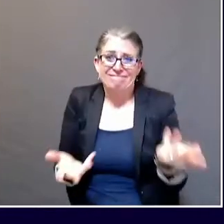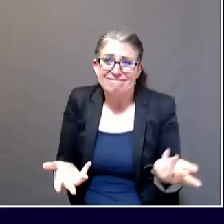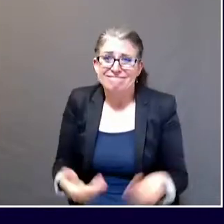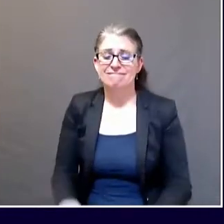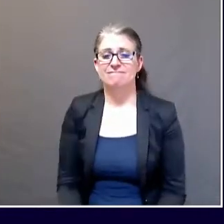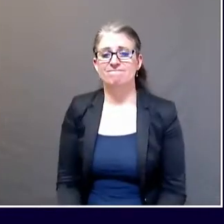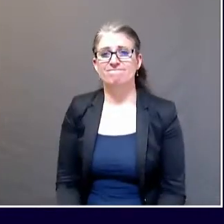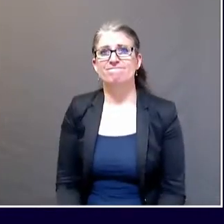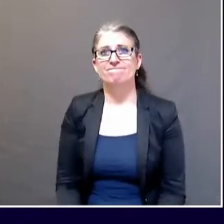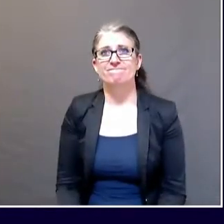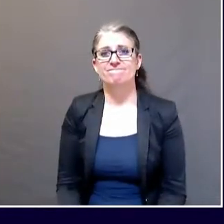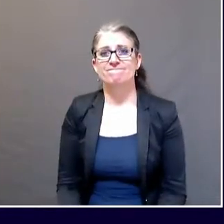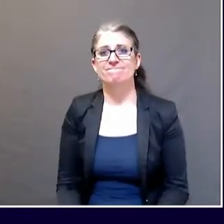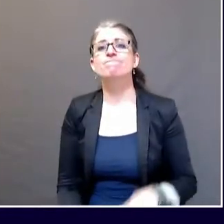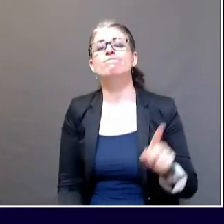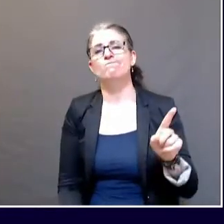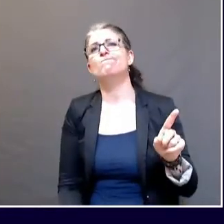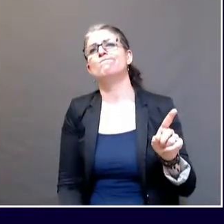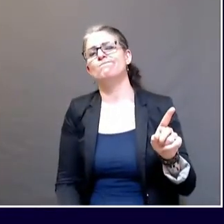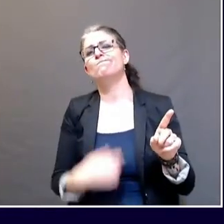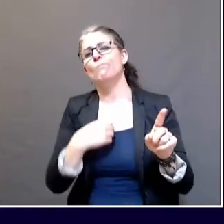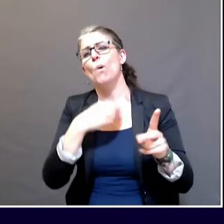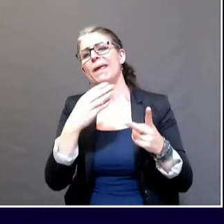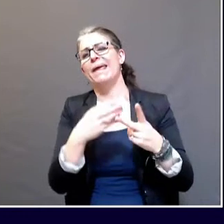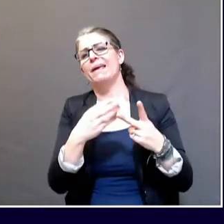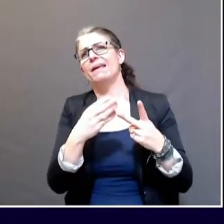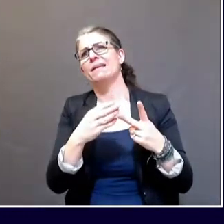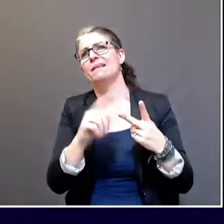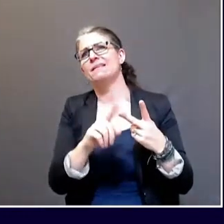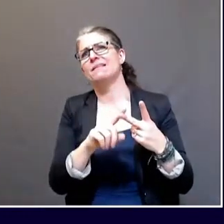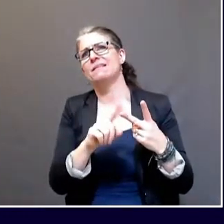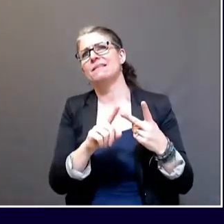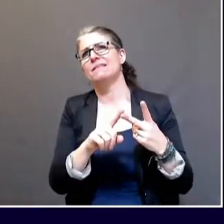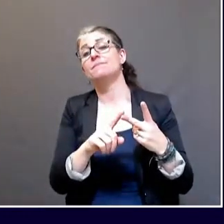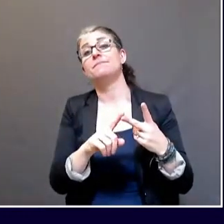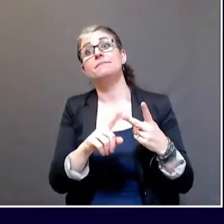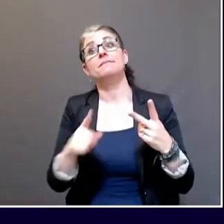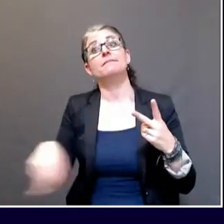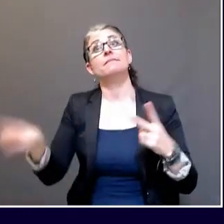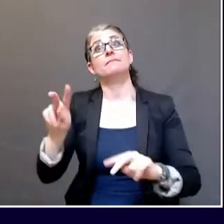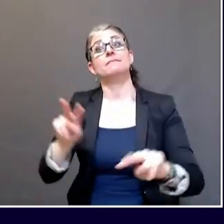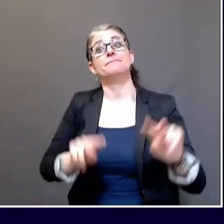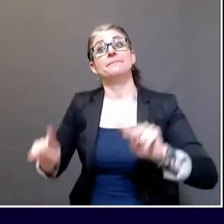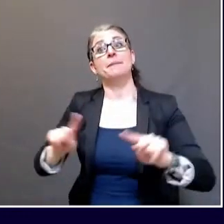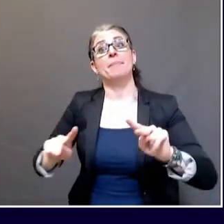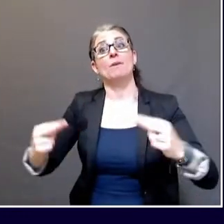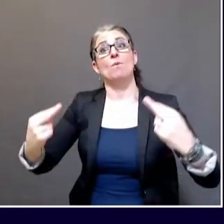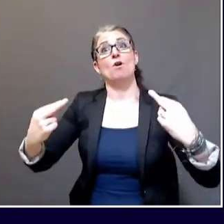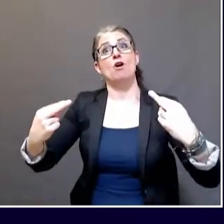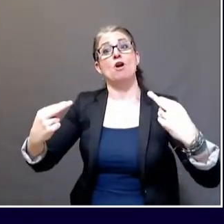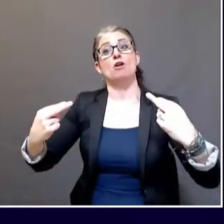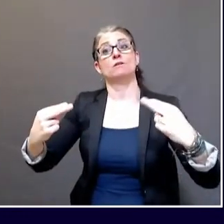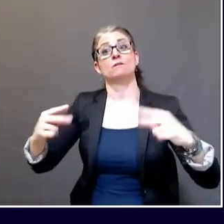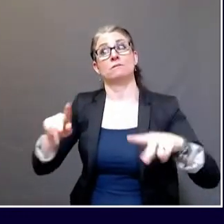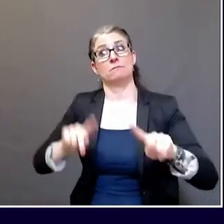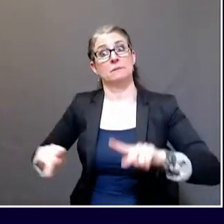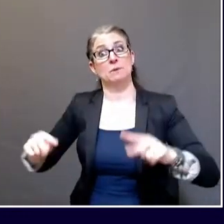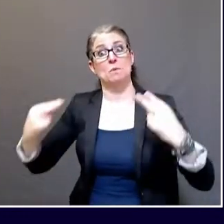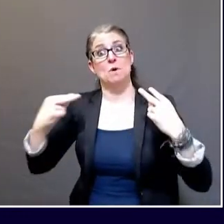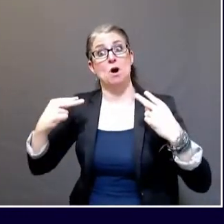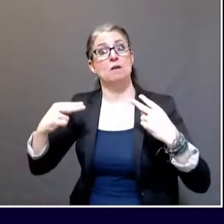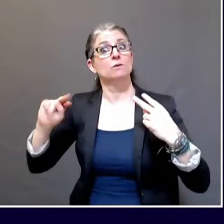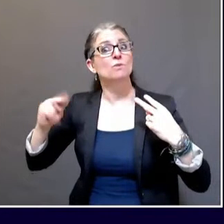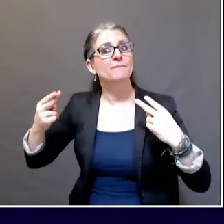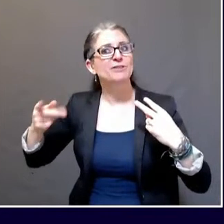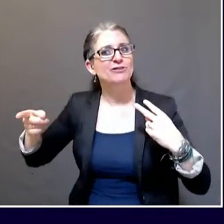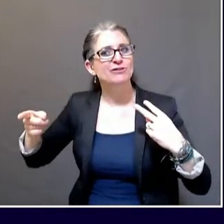that may actually get their health care here in Maine. So where should they go? Or